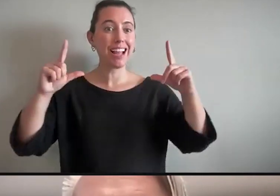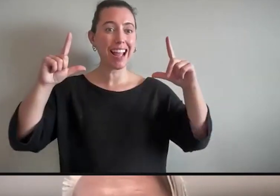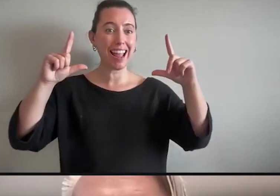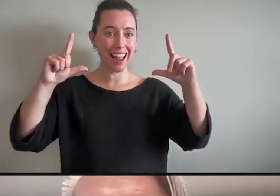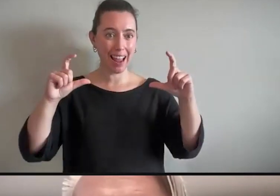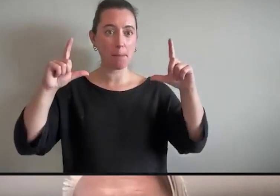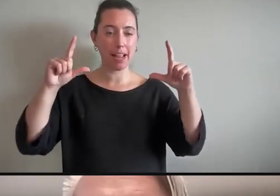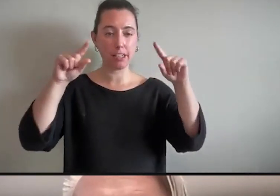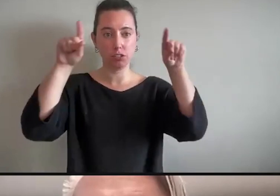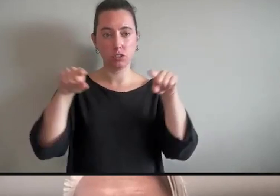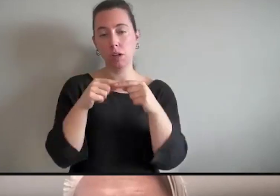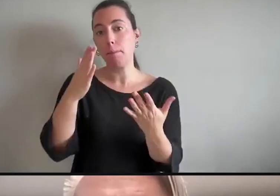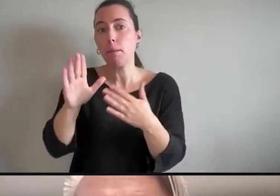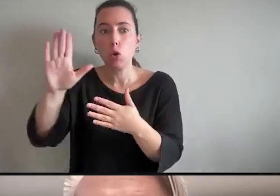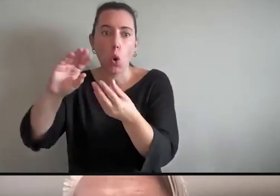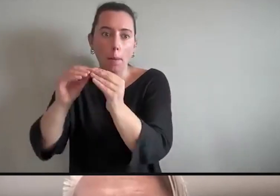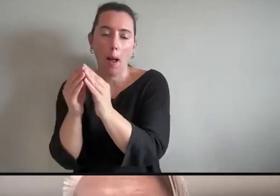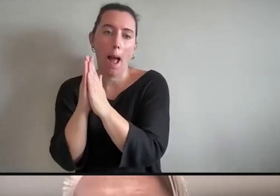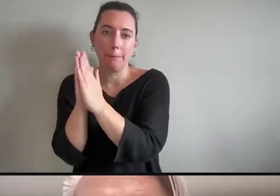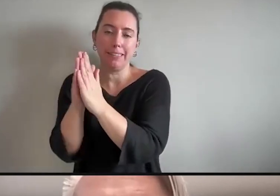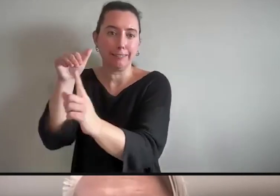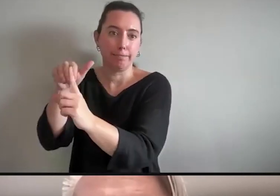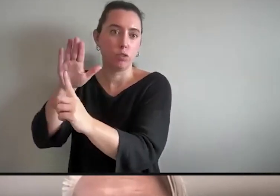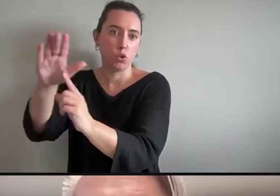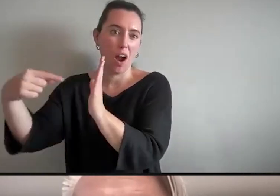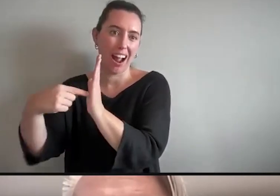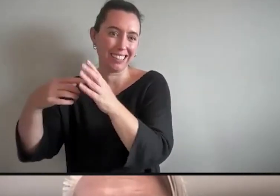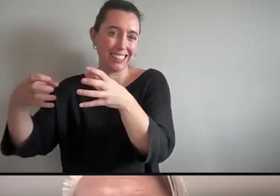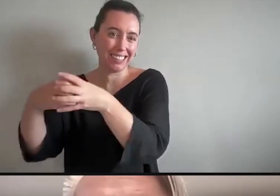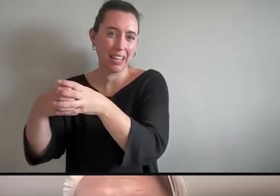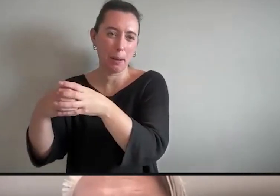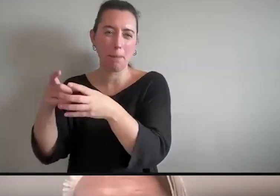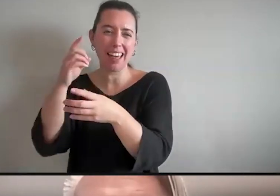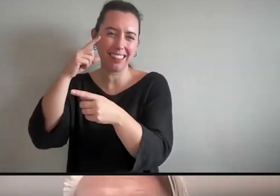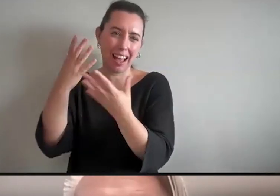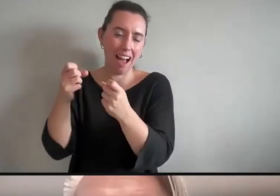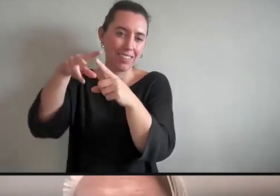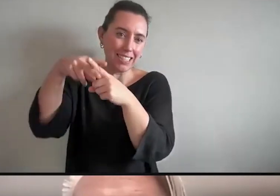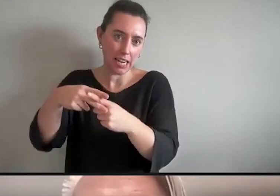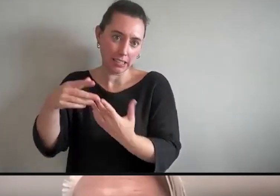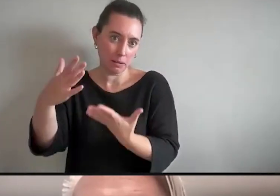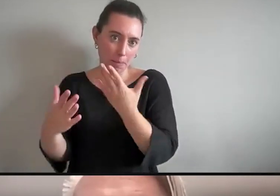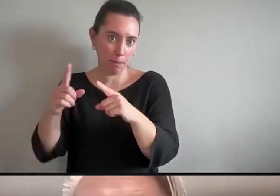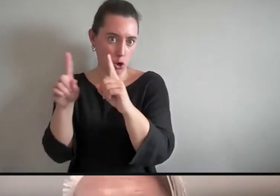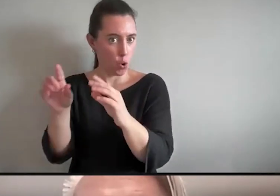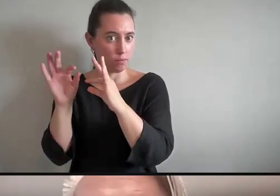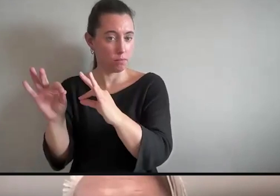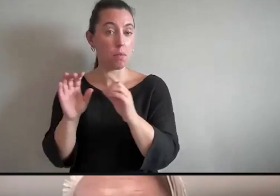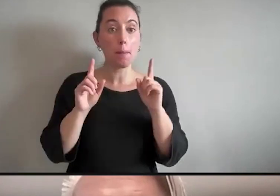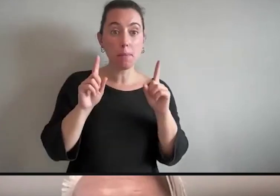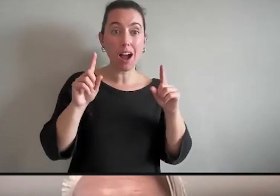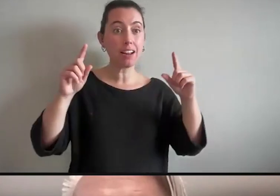isn't working for you on your side, talk to your IT teams about deployment, because there are some sort of settings, I think. But if you put an image into a document,